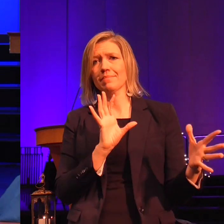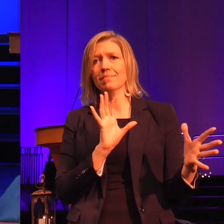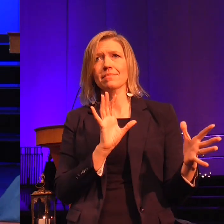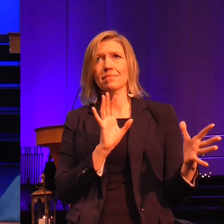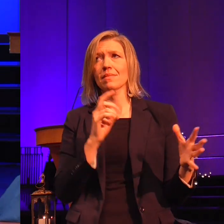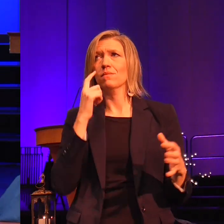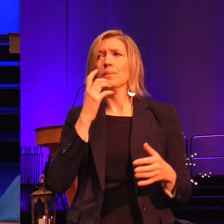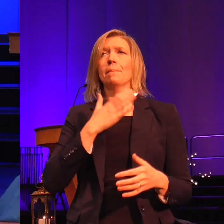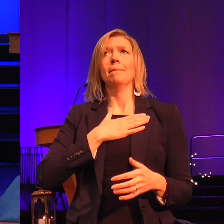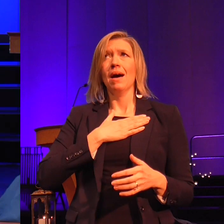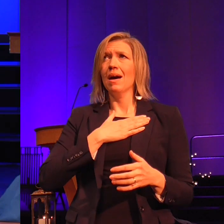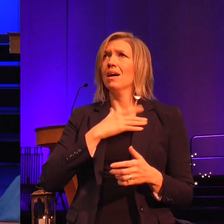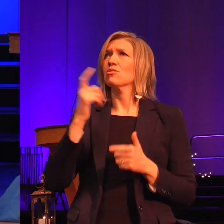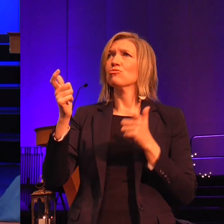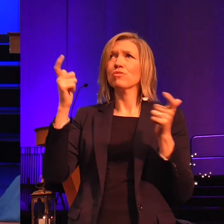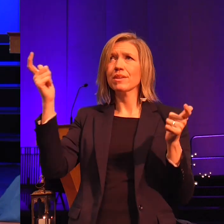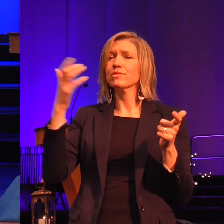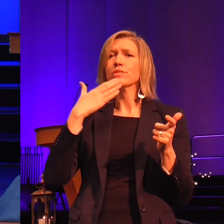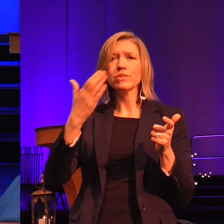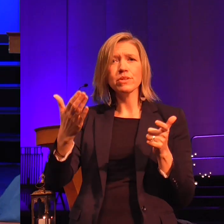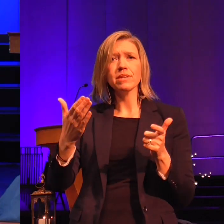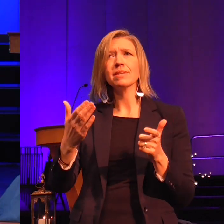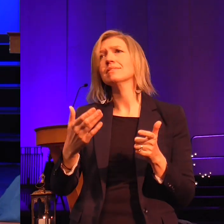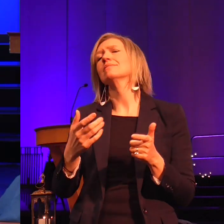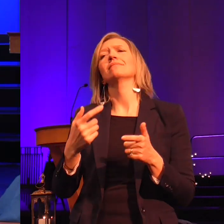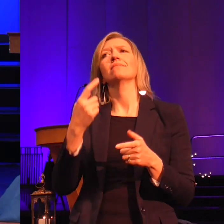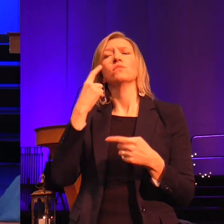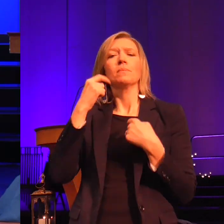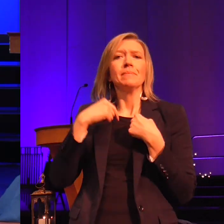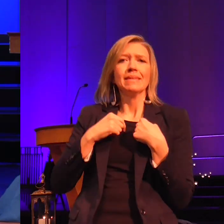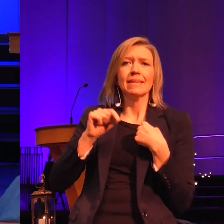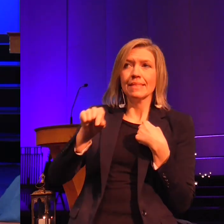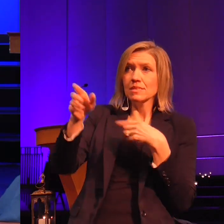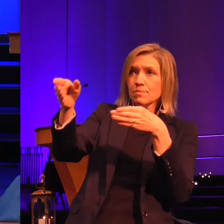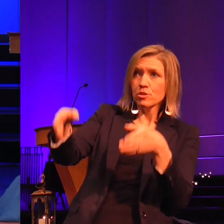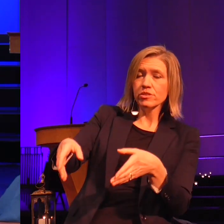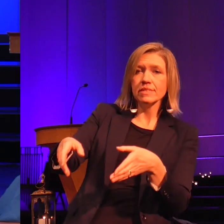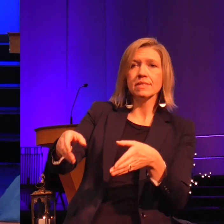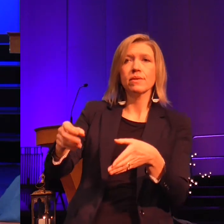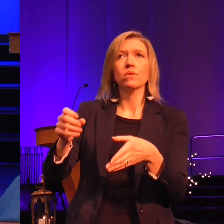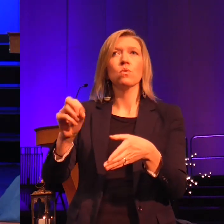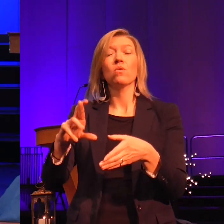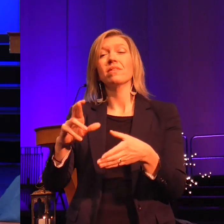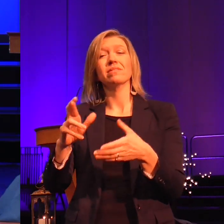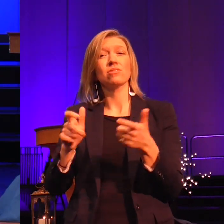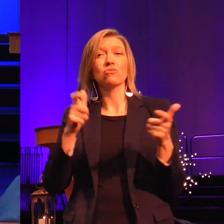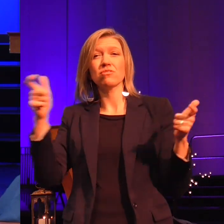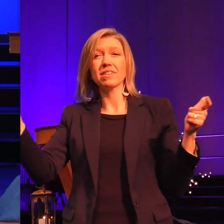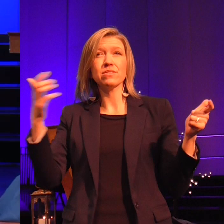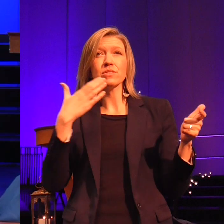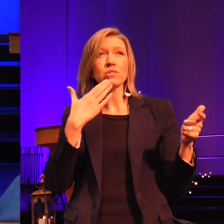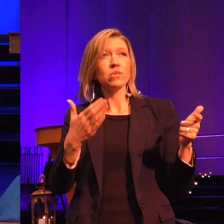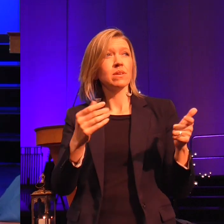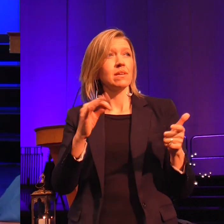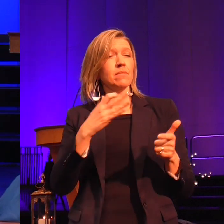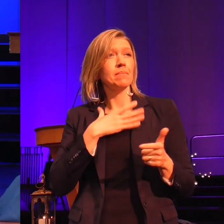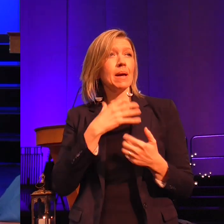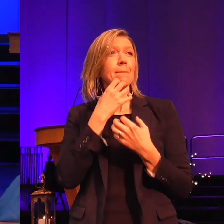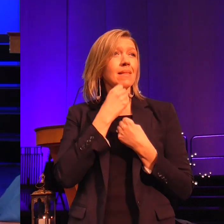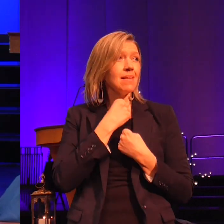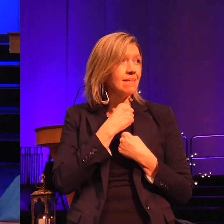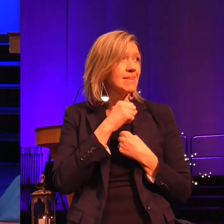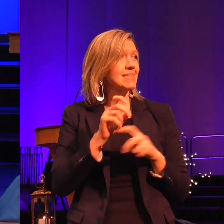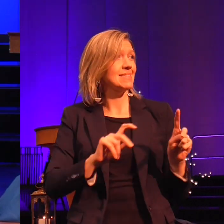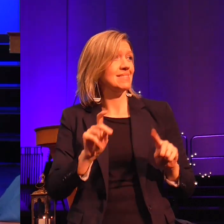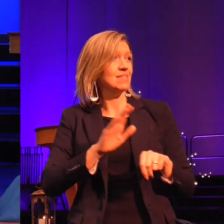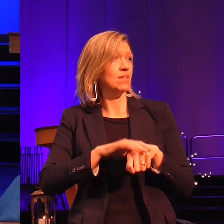my greater good, for the greater good between me and this person, and for the greater good of my beloveds on this